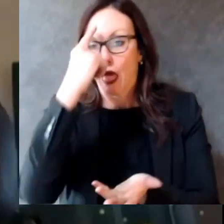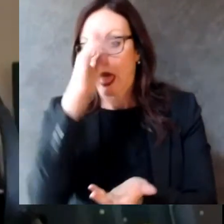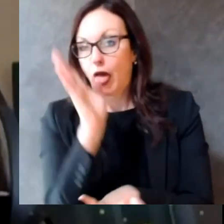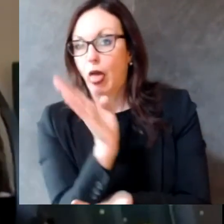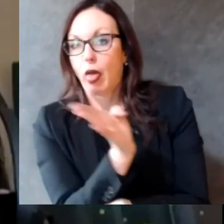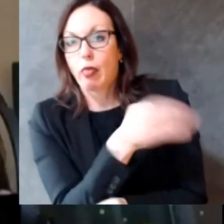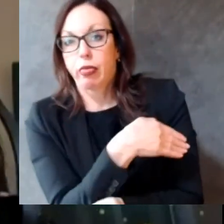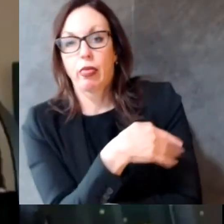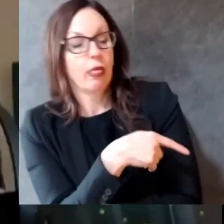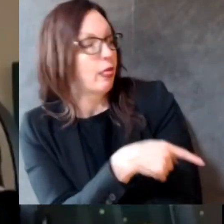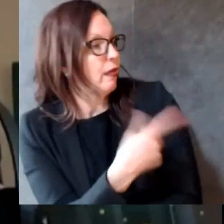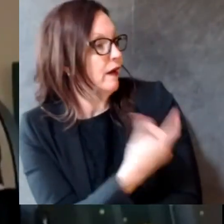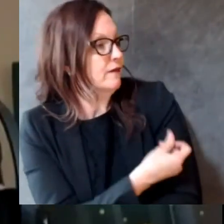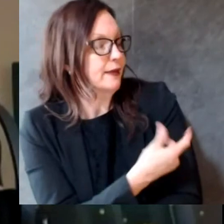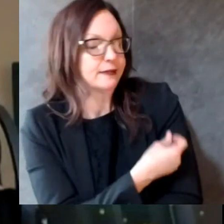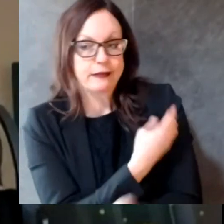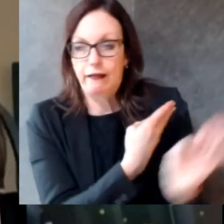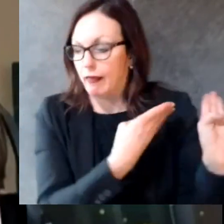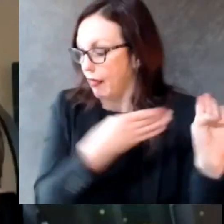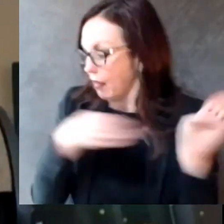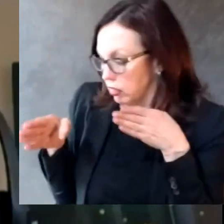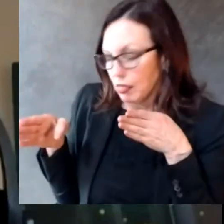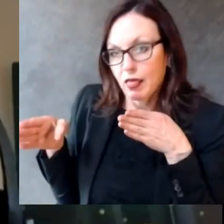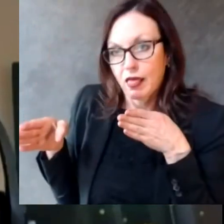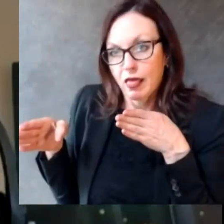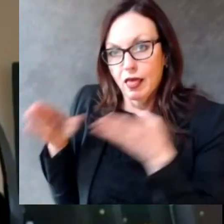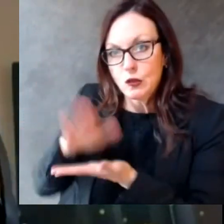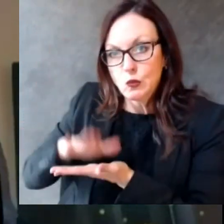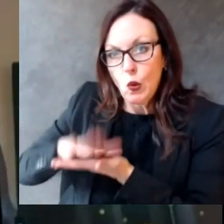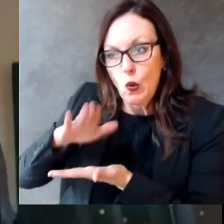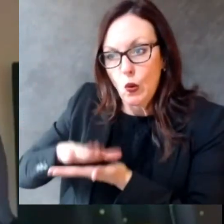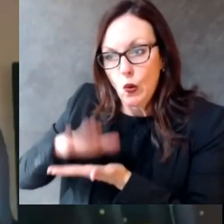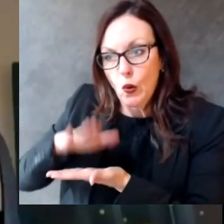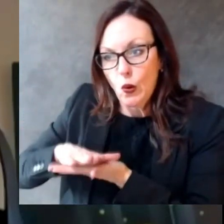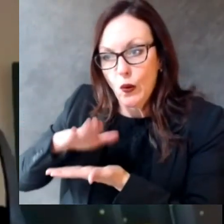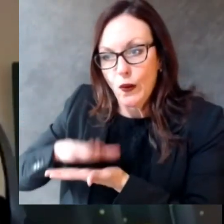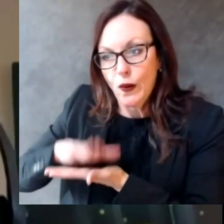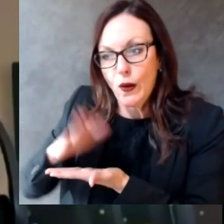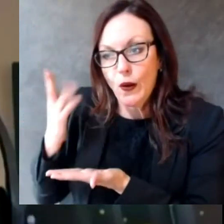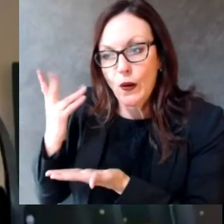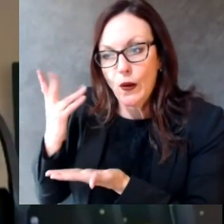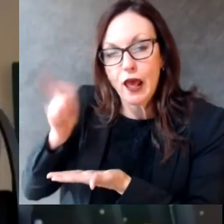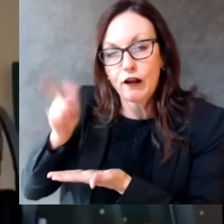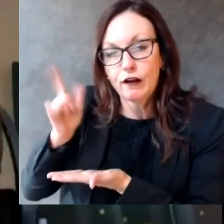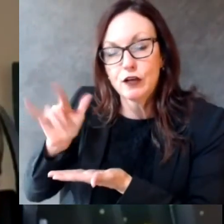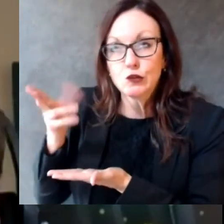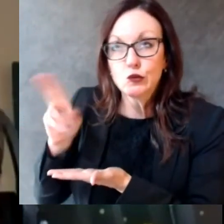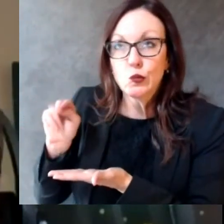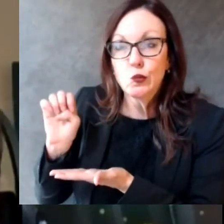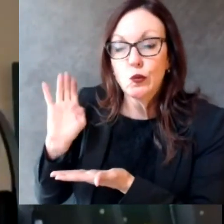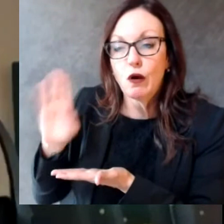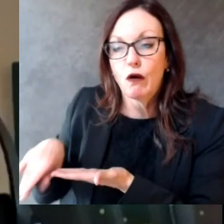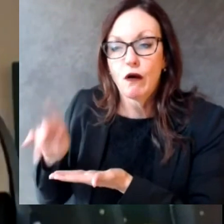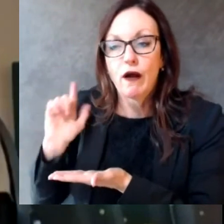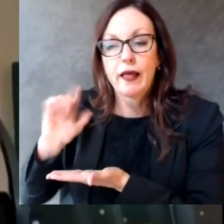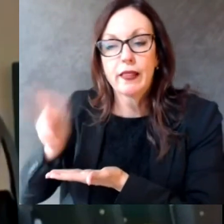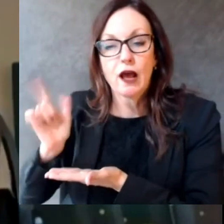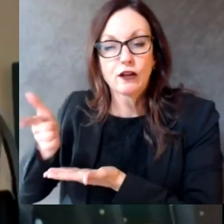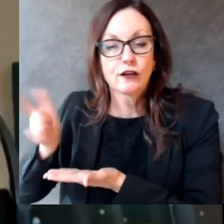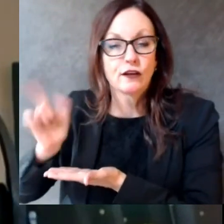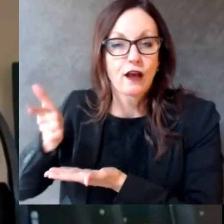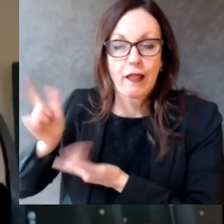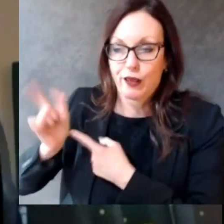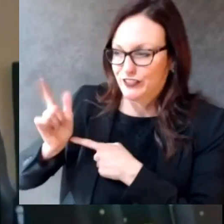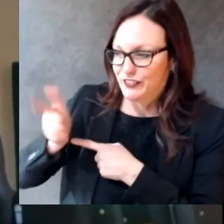a vaccine in June after school's out, you're more likely to say, I'll just wait till June and not